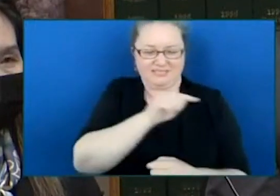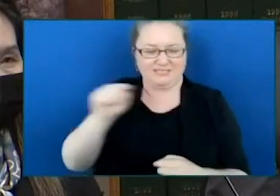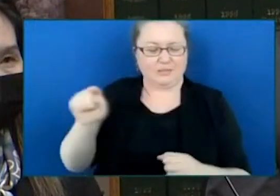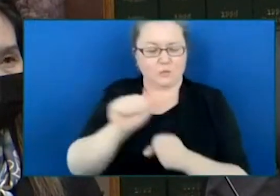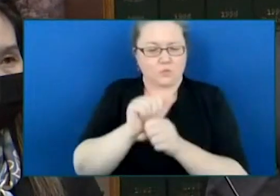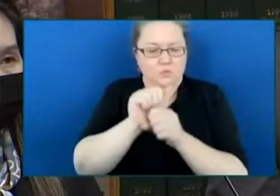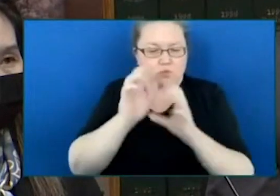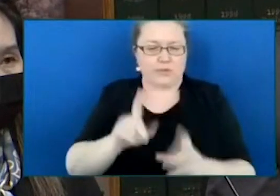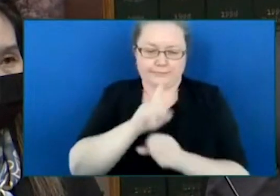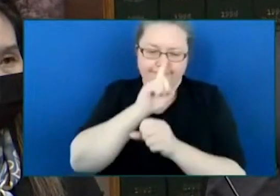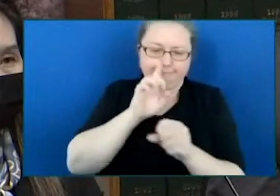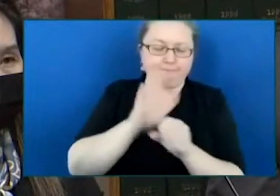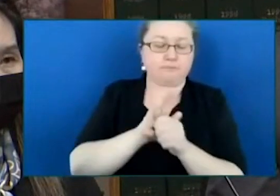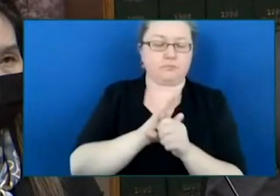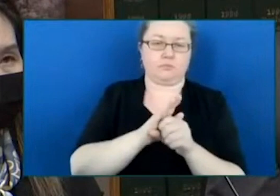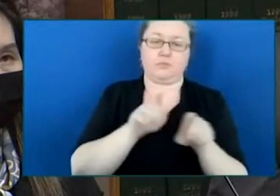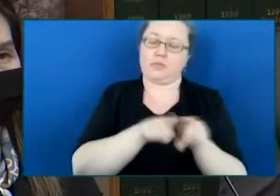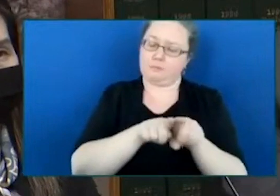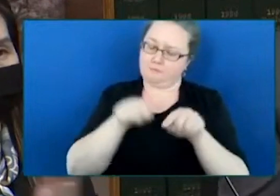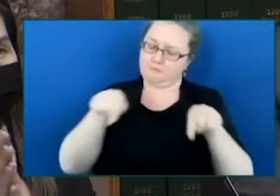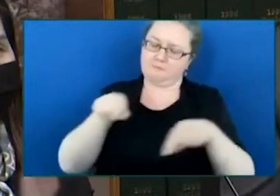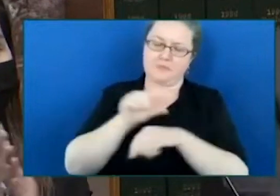government remained committed to this fight.